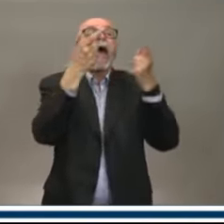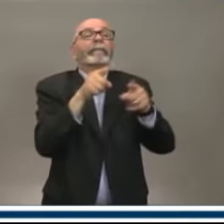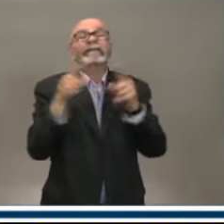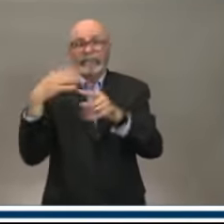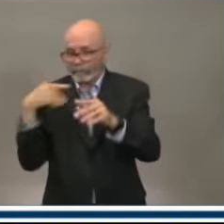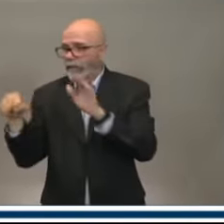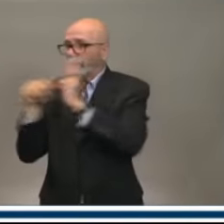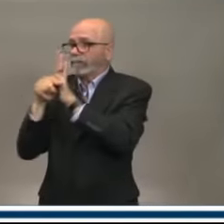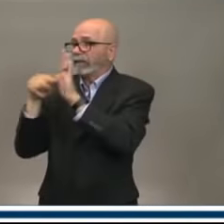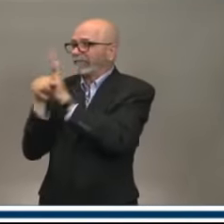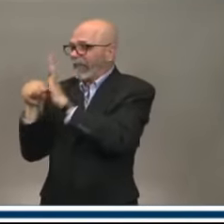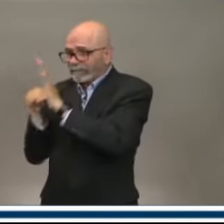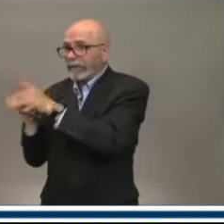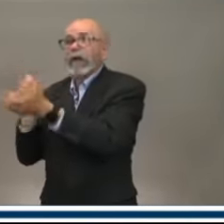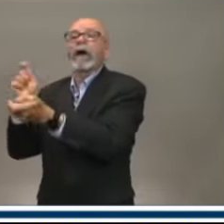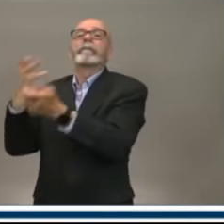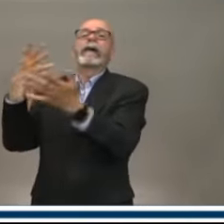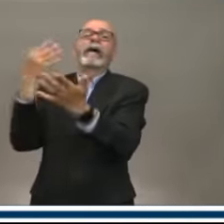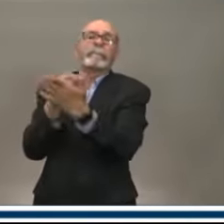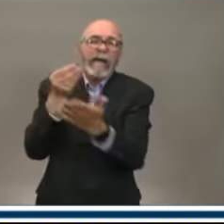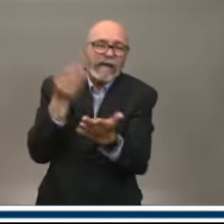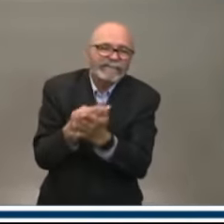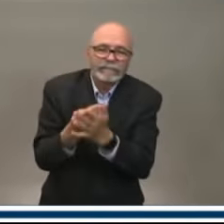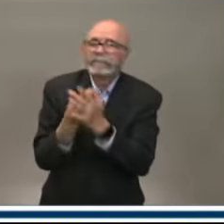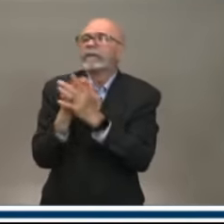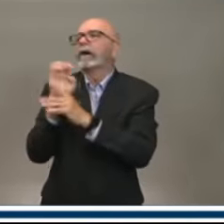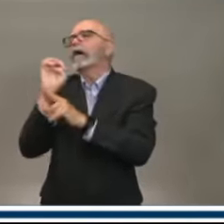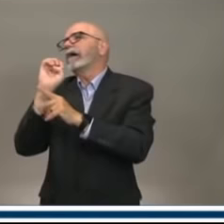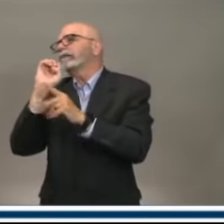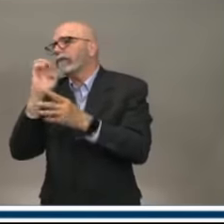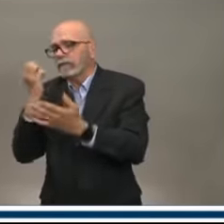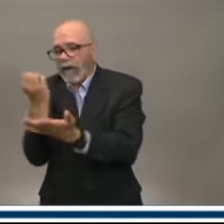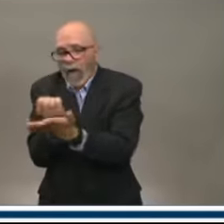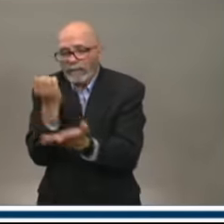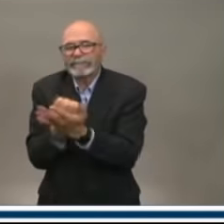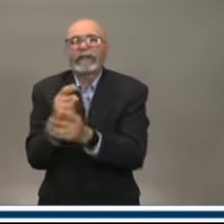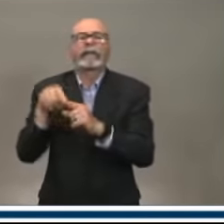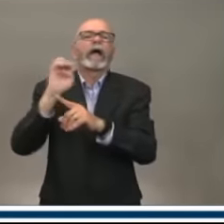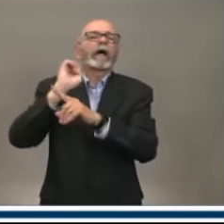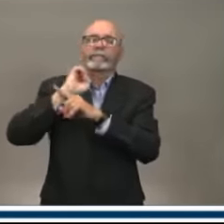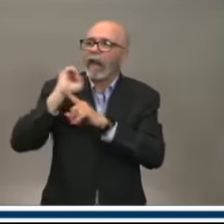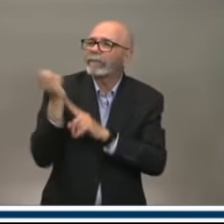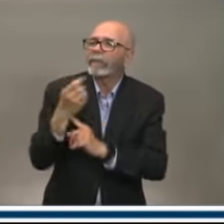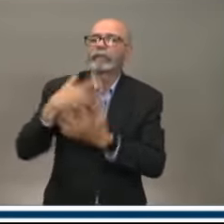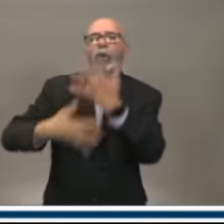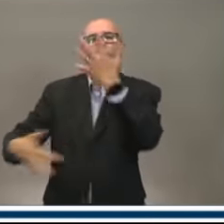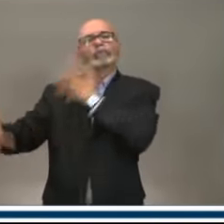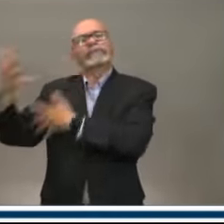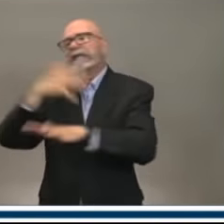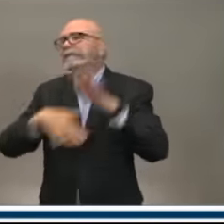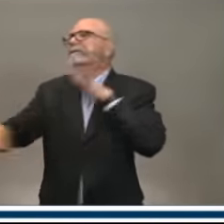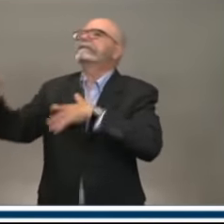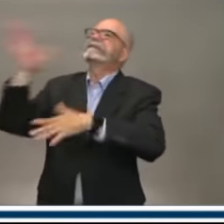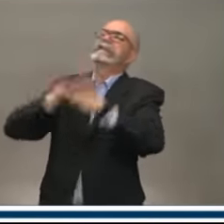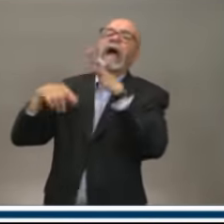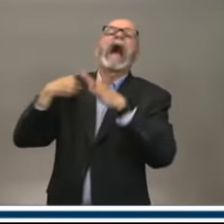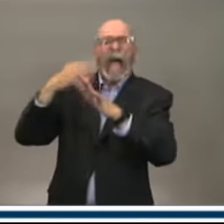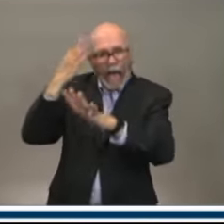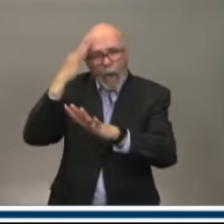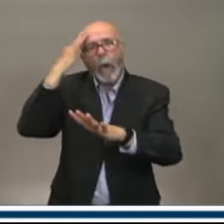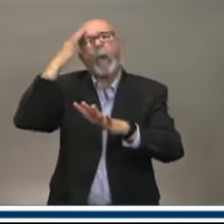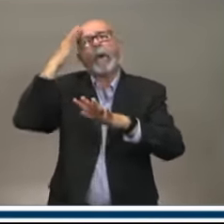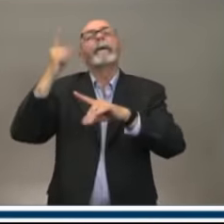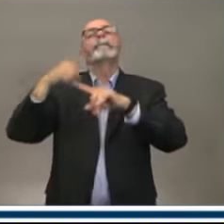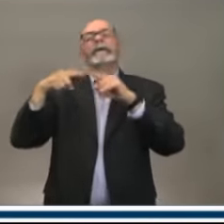financial impacts that have resulted. And we do need. I agree with the Premier that we need to